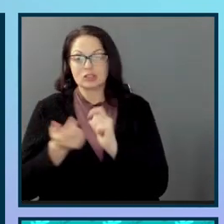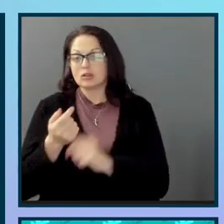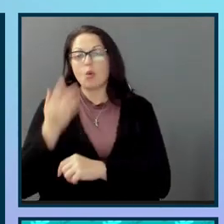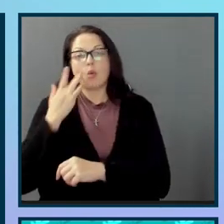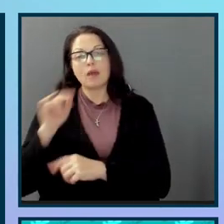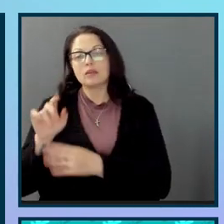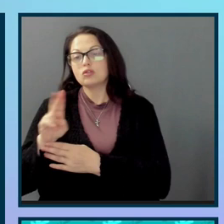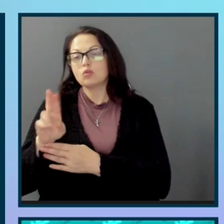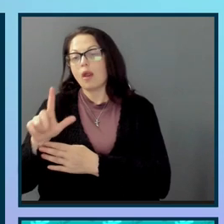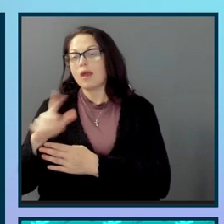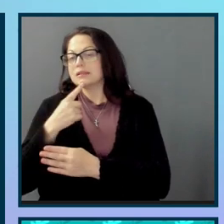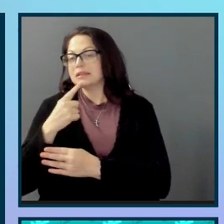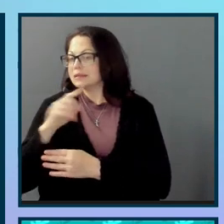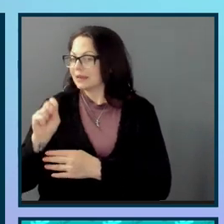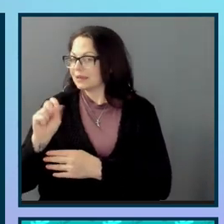have synopsis.